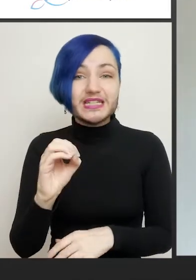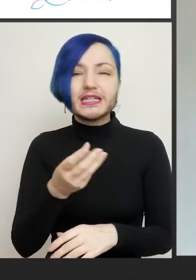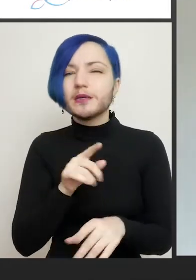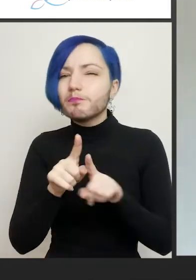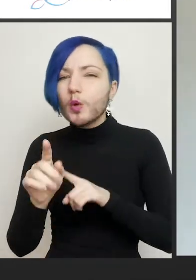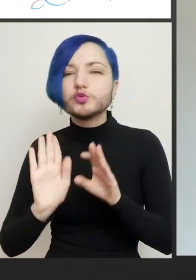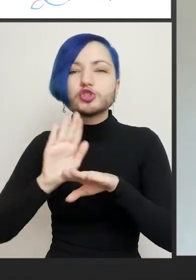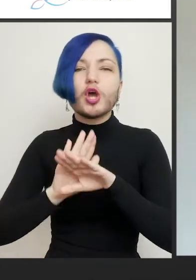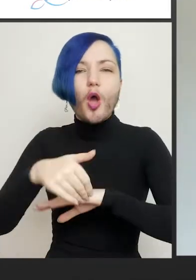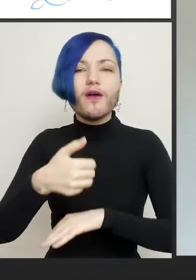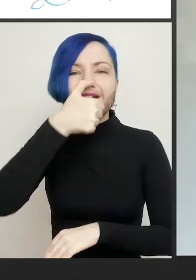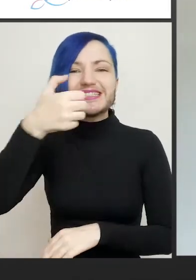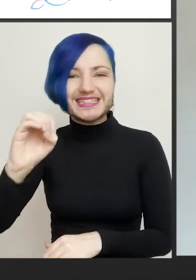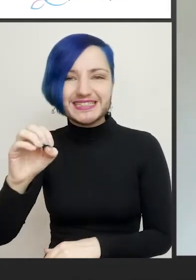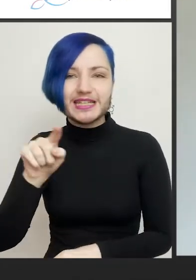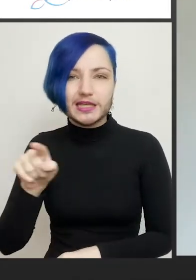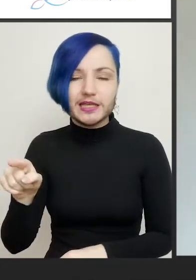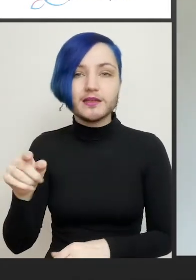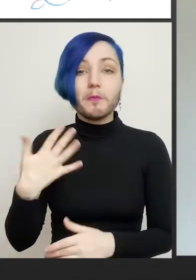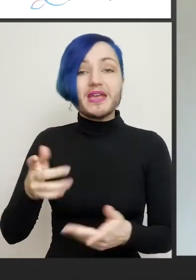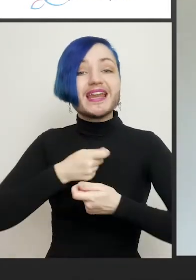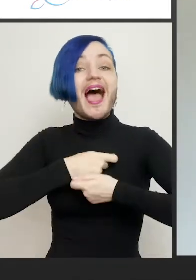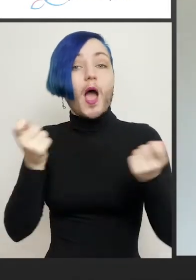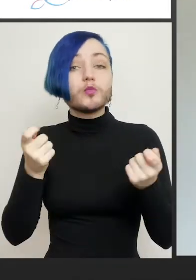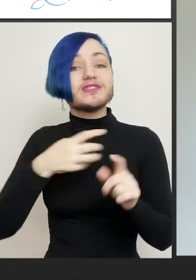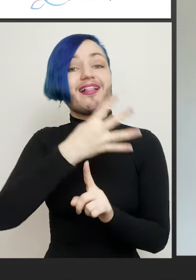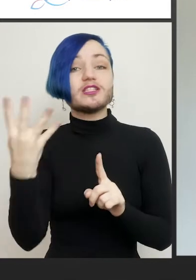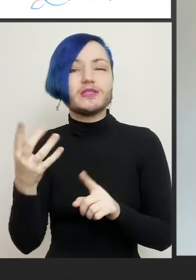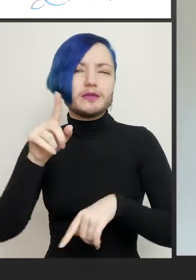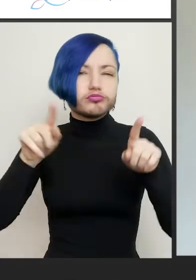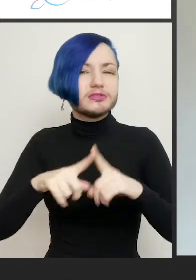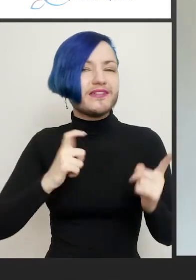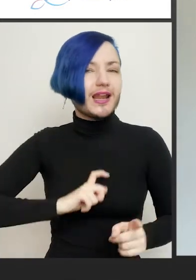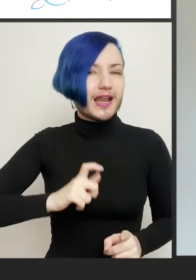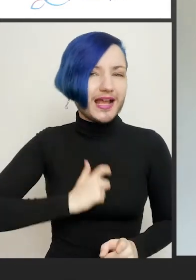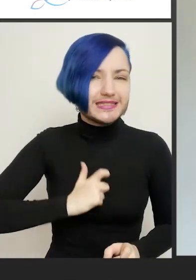actually, who had been out as LGBT, various identities,